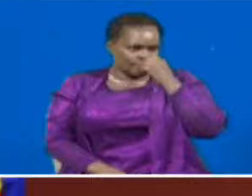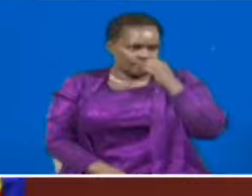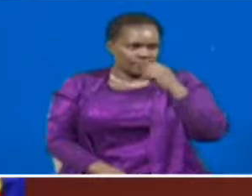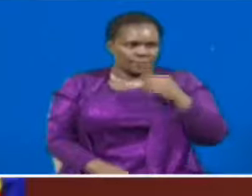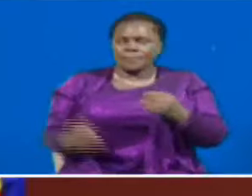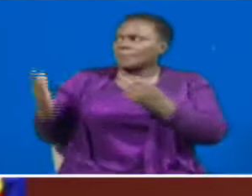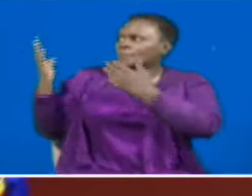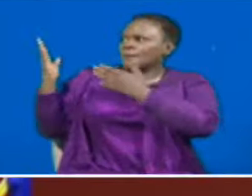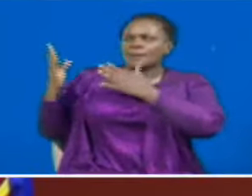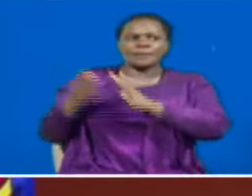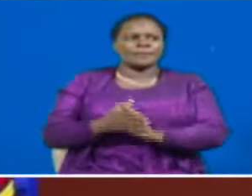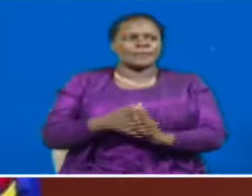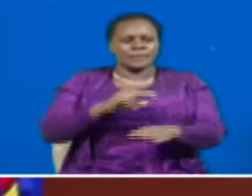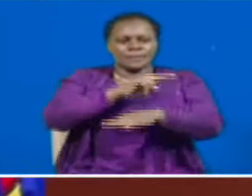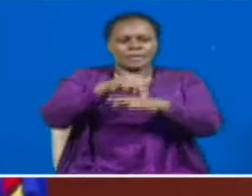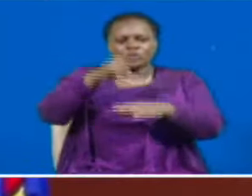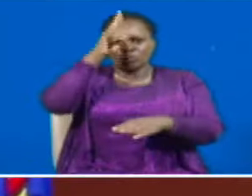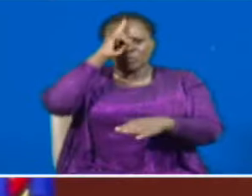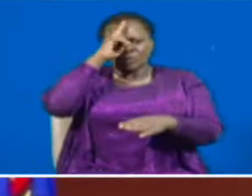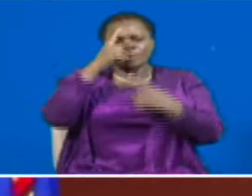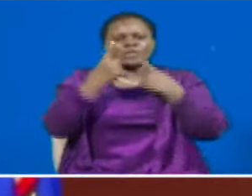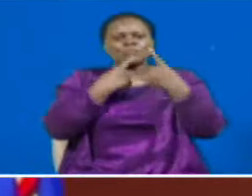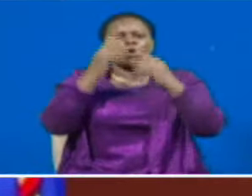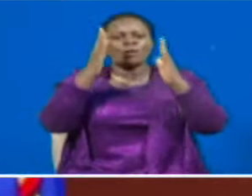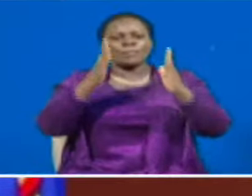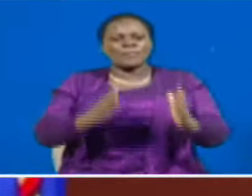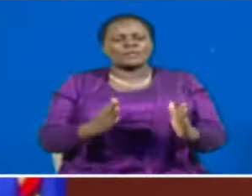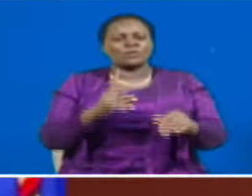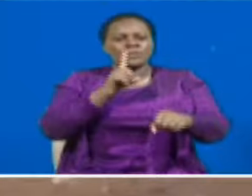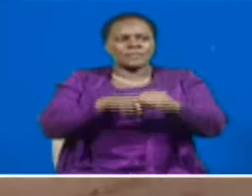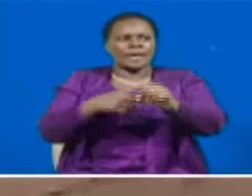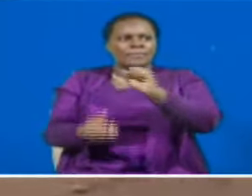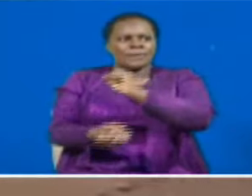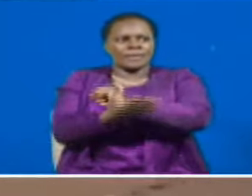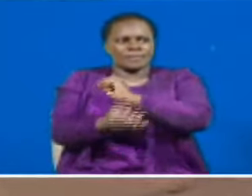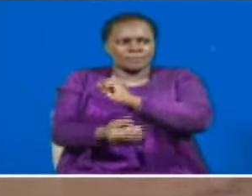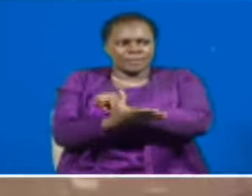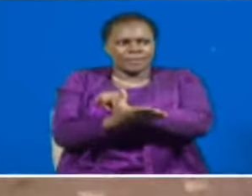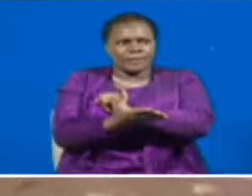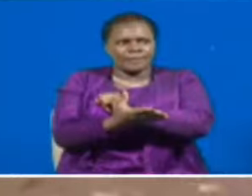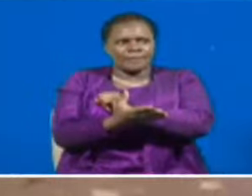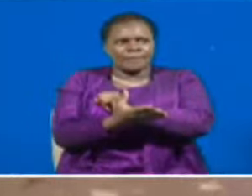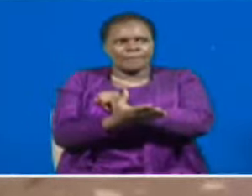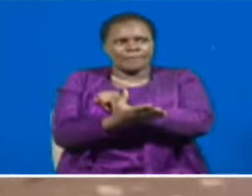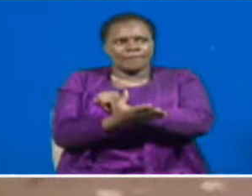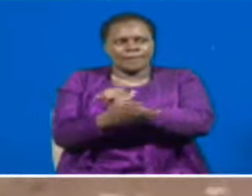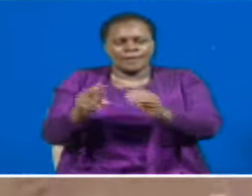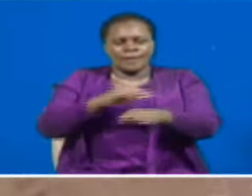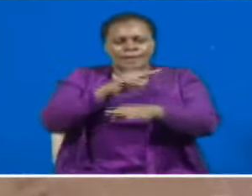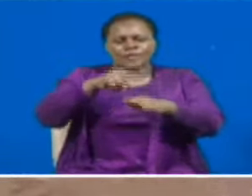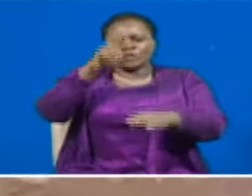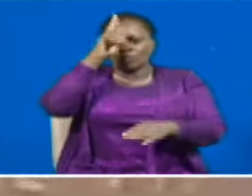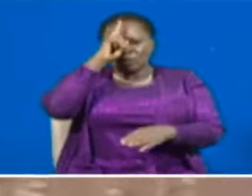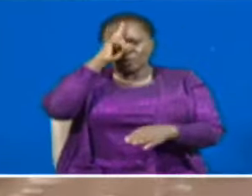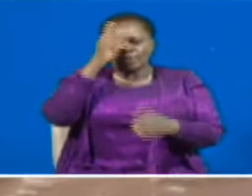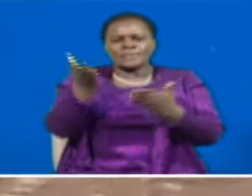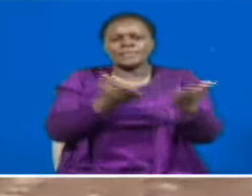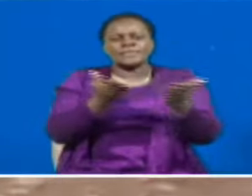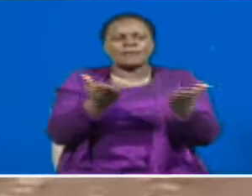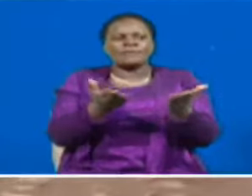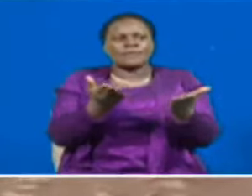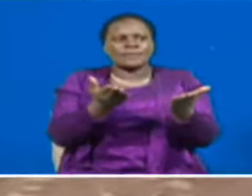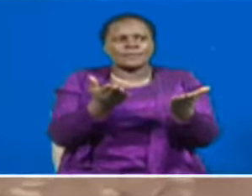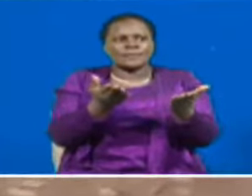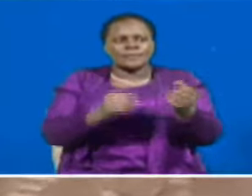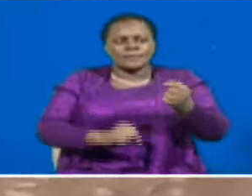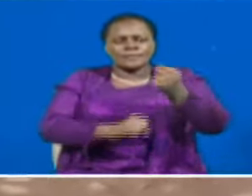Dr. Rezila Onyango, National Police Service spokesperson, while clarifying the speculation, say that the National Police Reservists are part of the